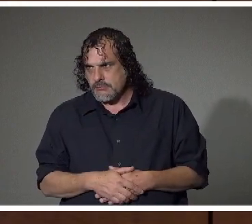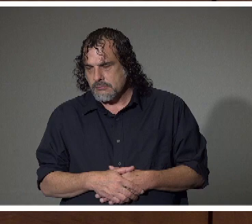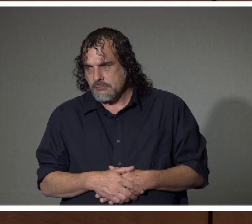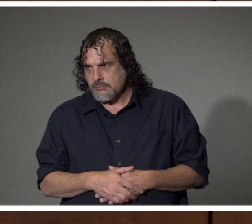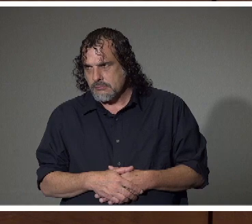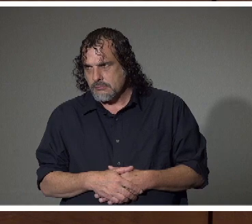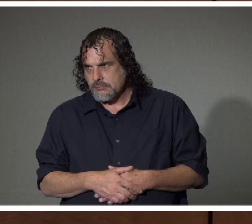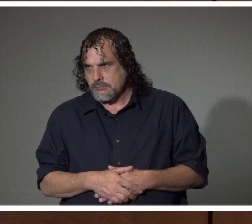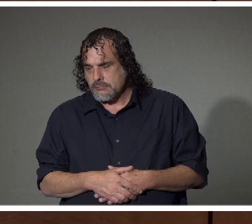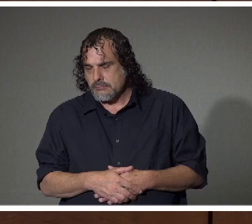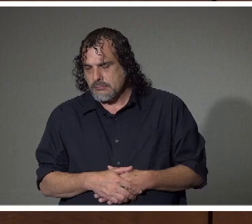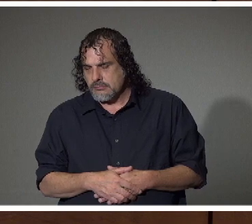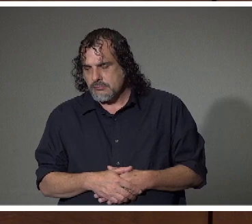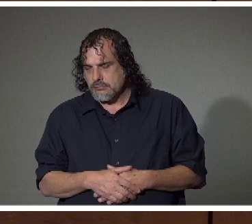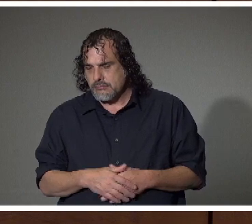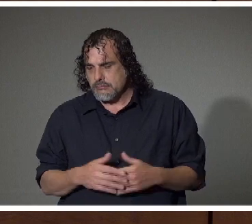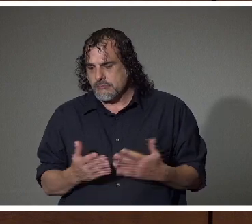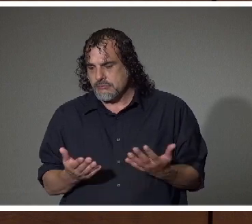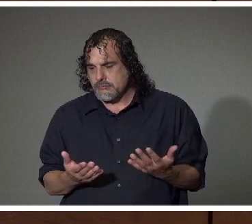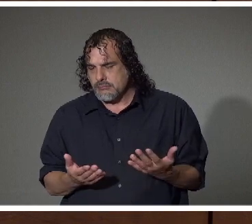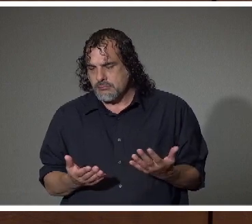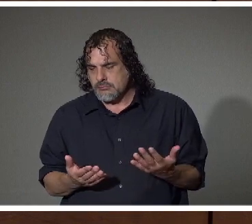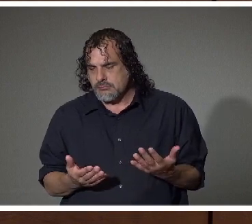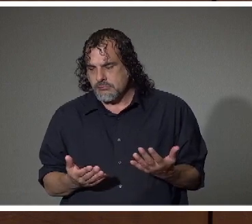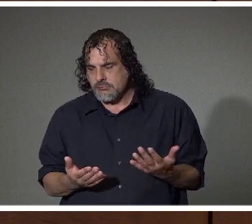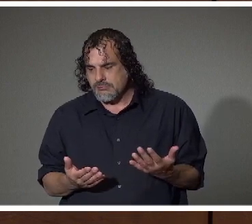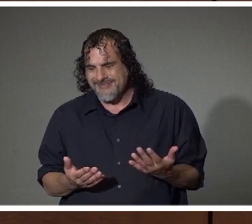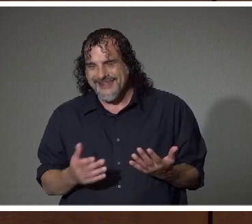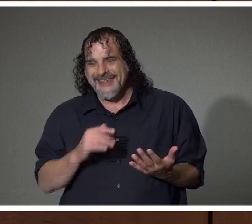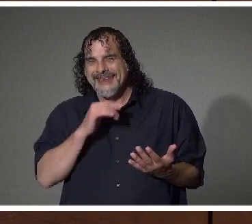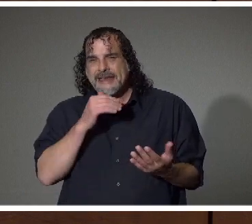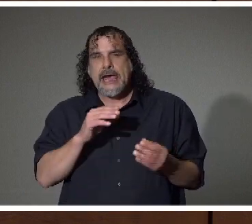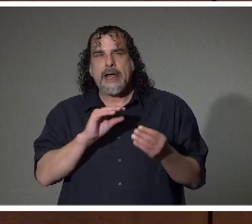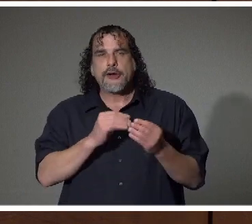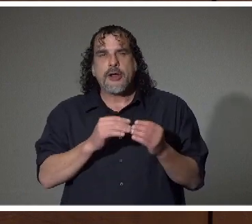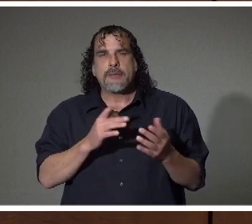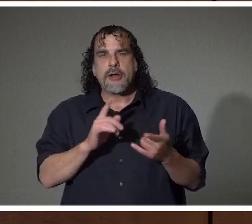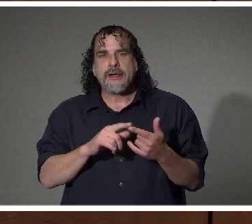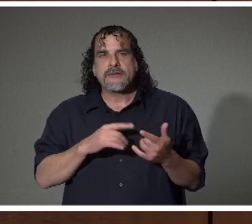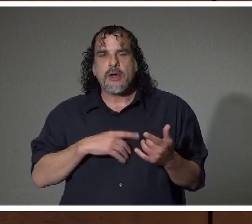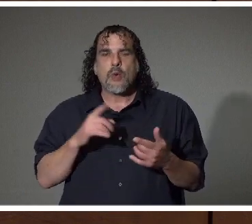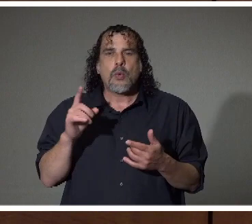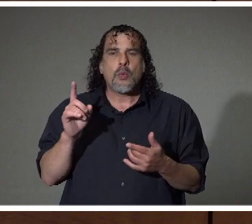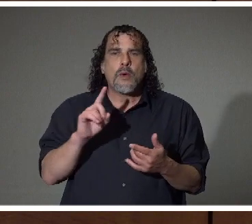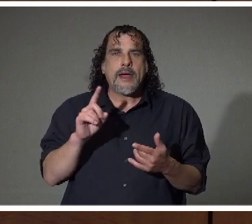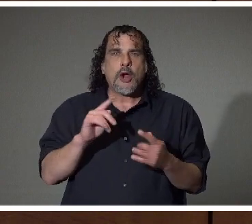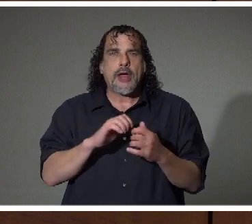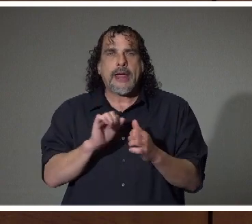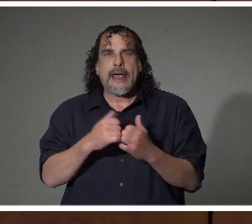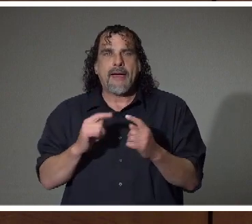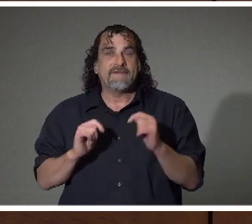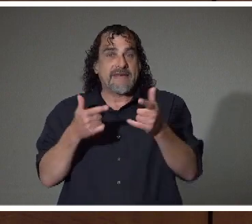be? Even different than a number, it's a where and how fast.